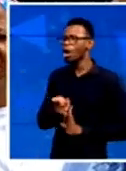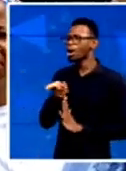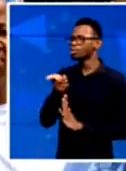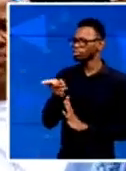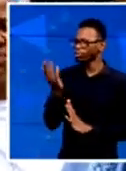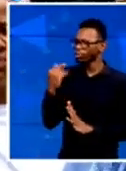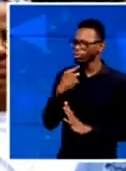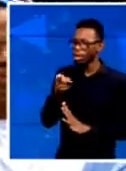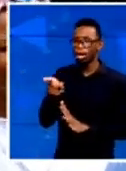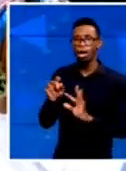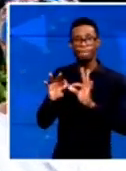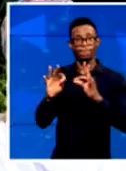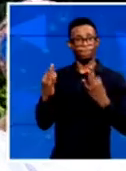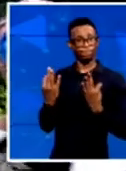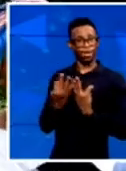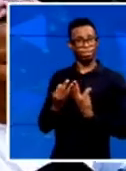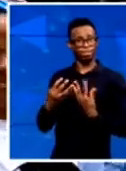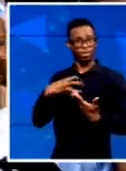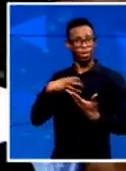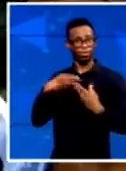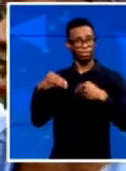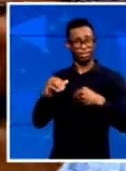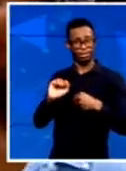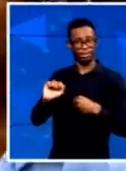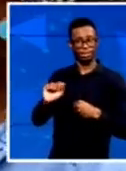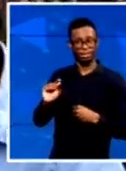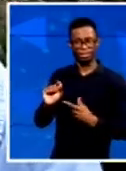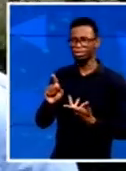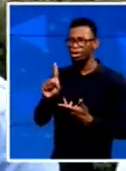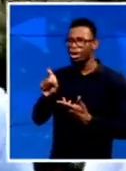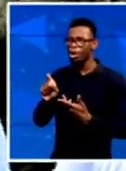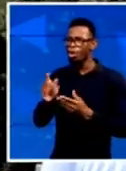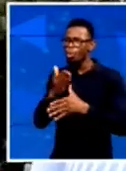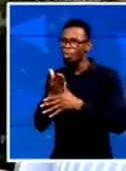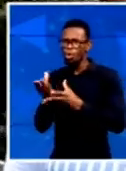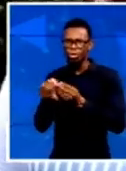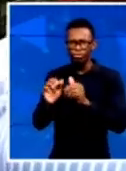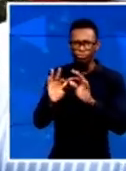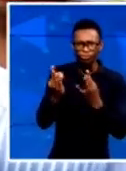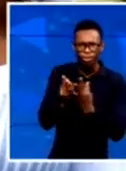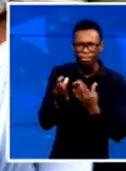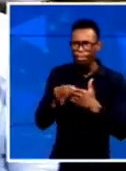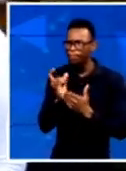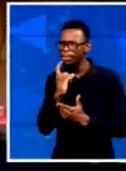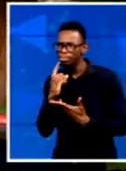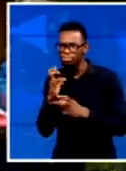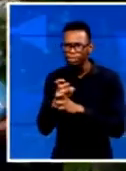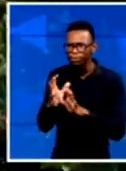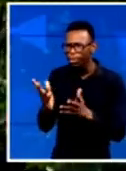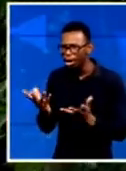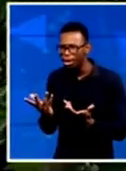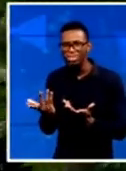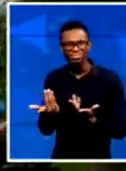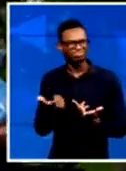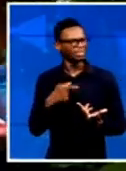you? Is it easy to work with your family members? Definitely. I think we all know our roles, we all know our spaces, and